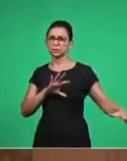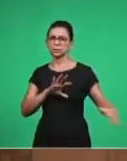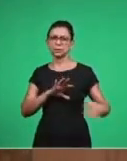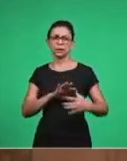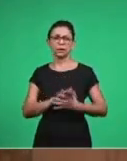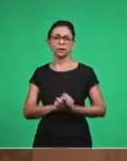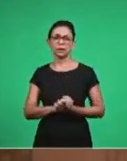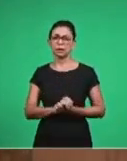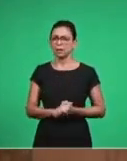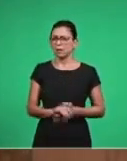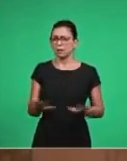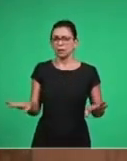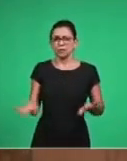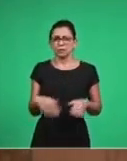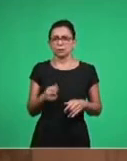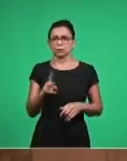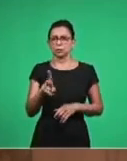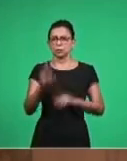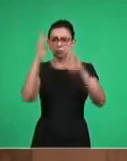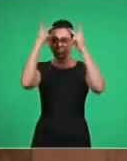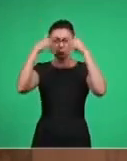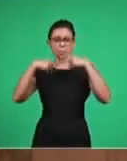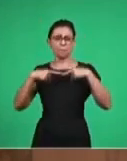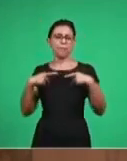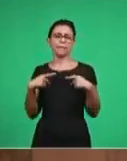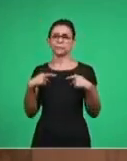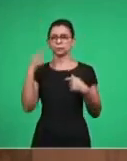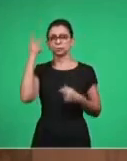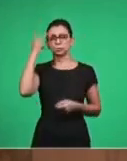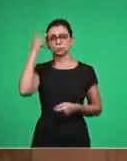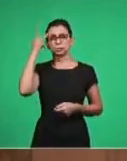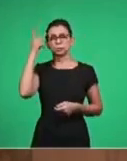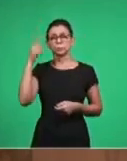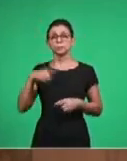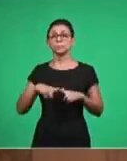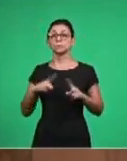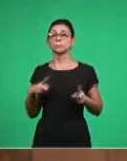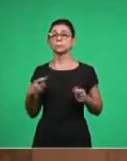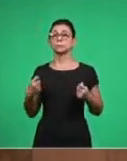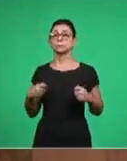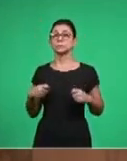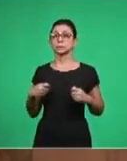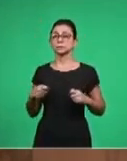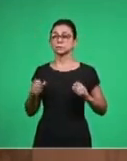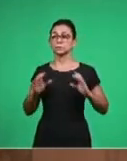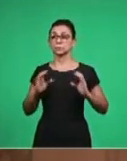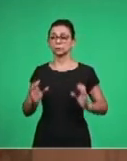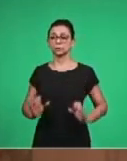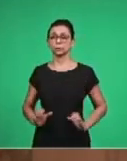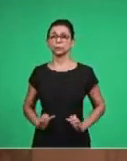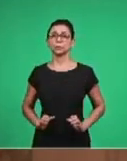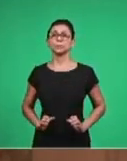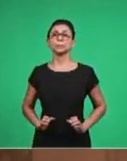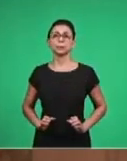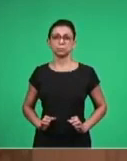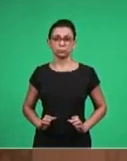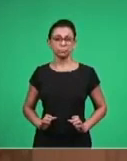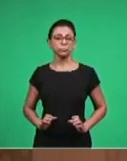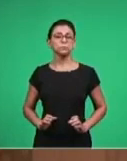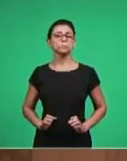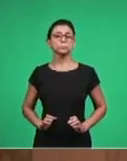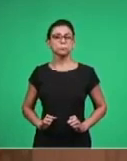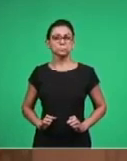The wings that allow the angels to fly are the same ones that allow the church to be on the same level as the Holy Spirit, to